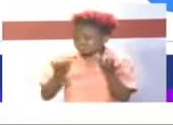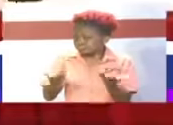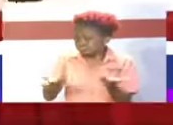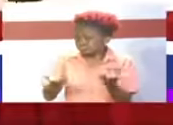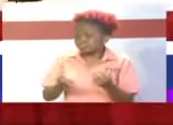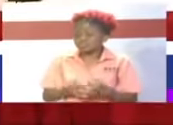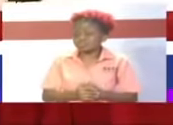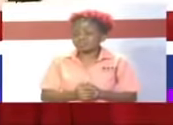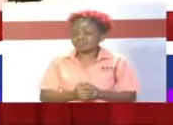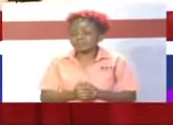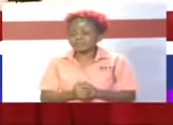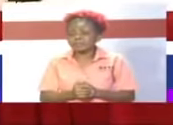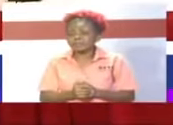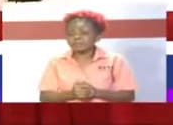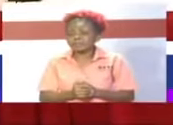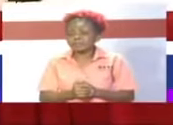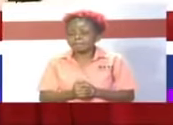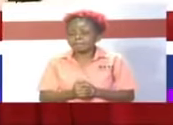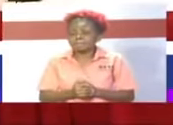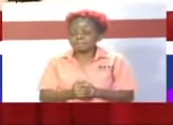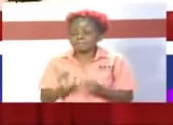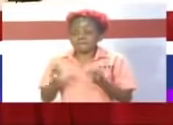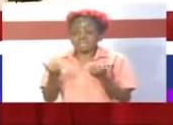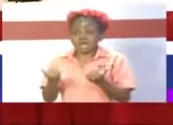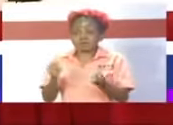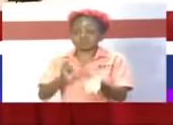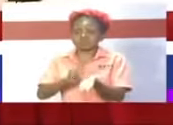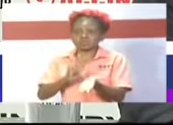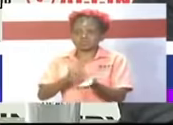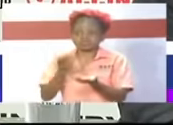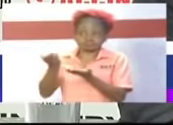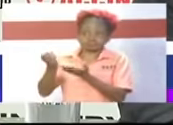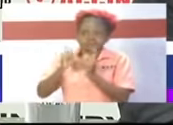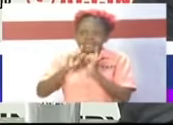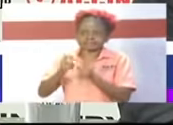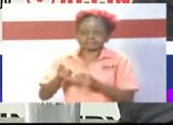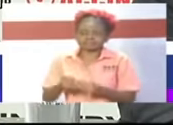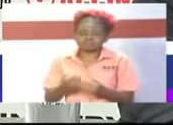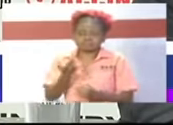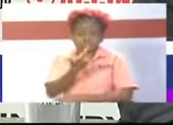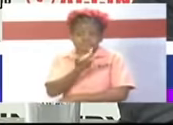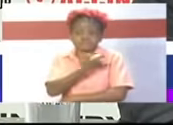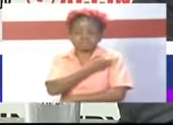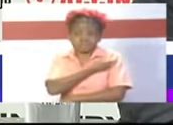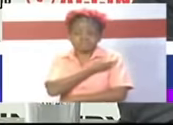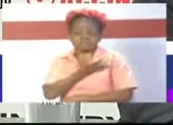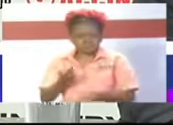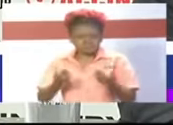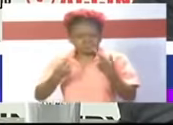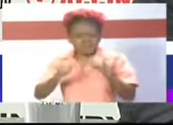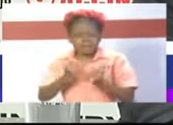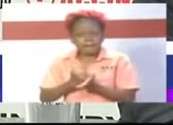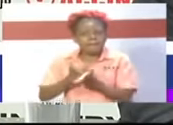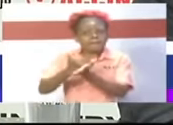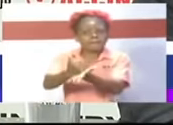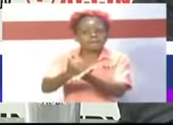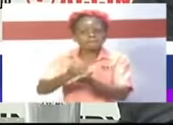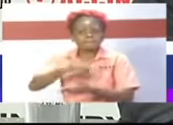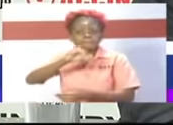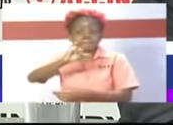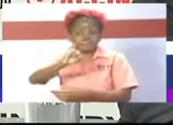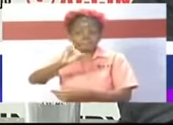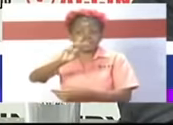Okay, interesting question. Now, vaccination does what it can to improve your immune system's ability to